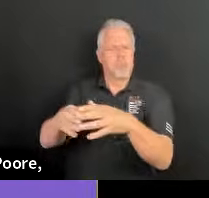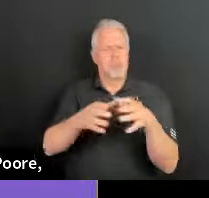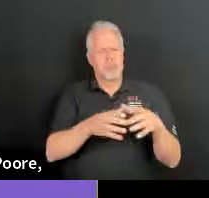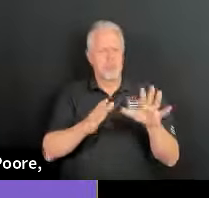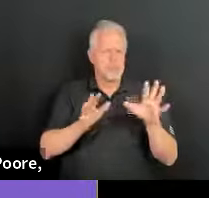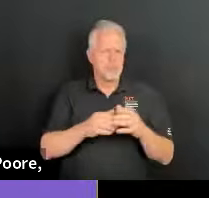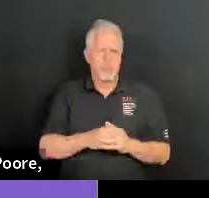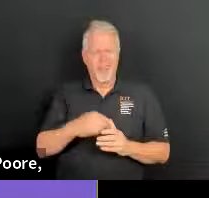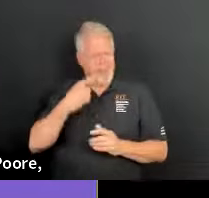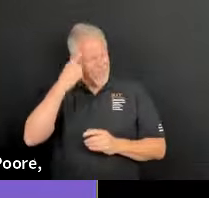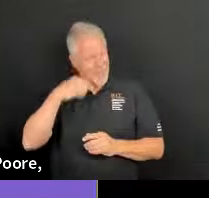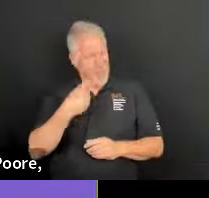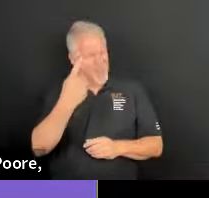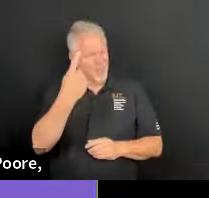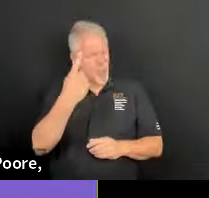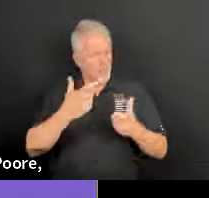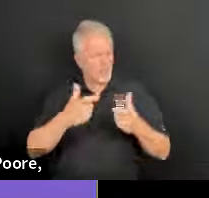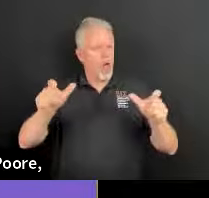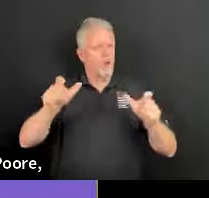alcohol, marijuana, etc.